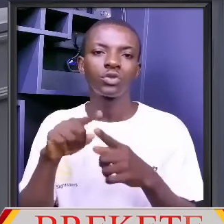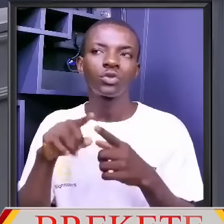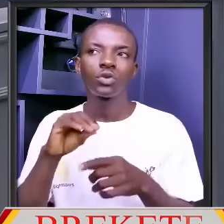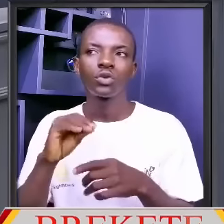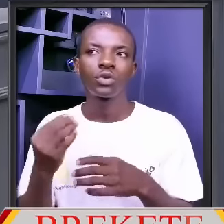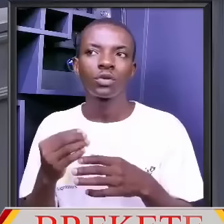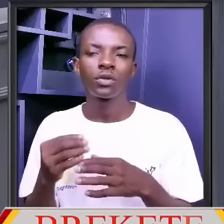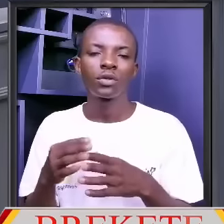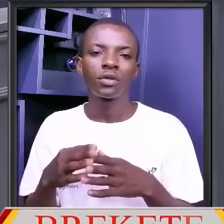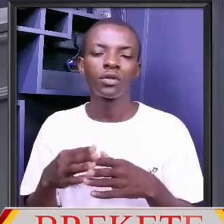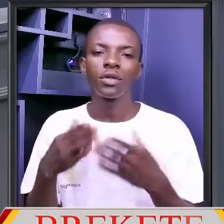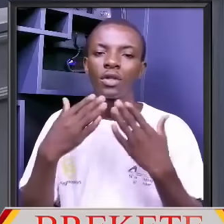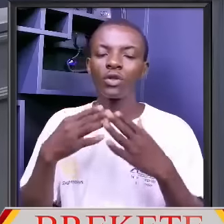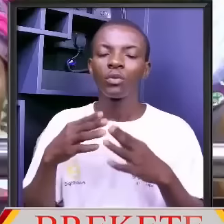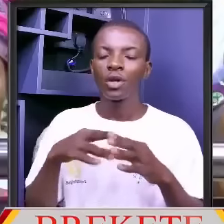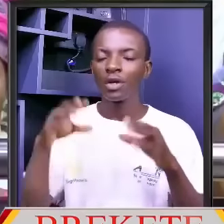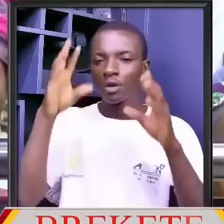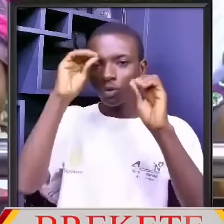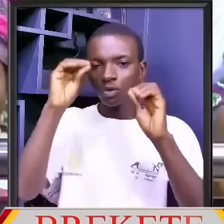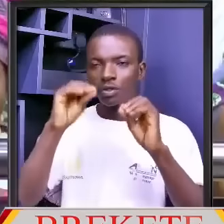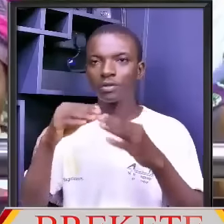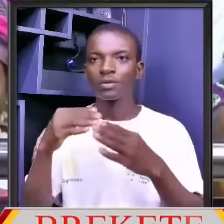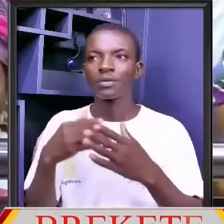Thank you, my ordinary president.